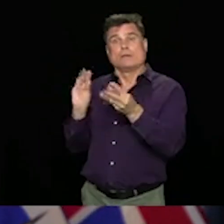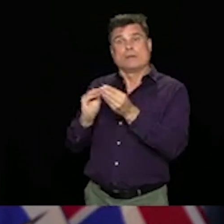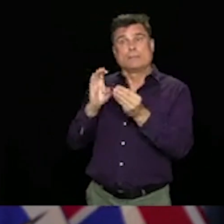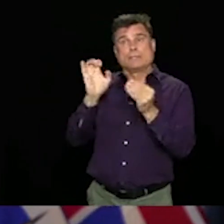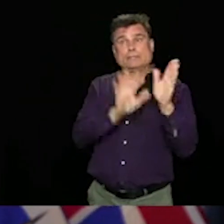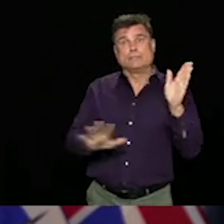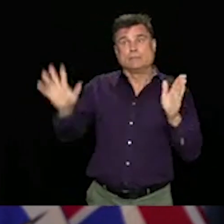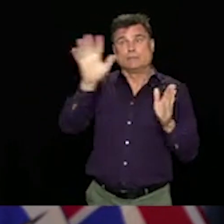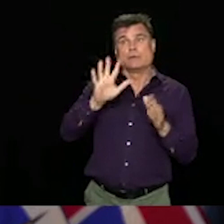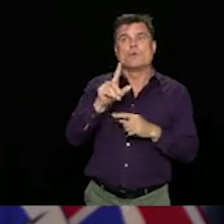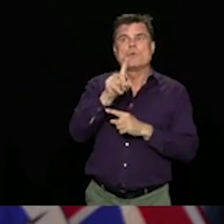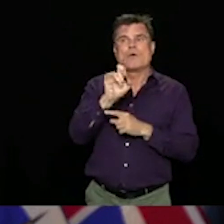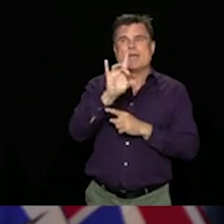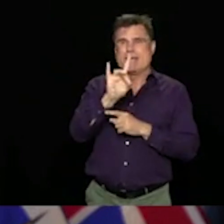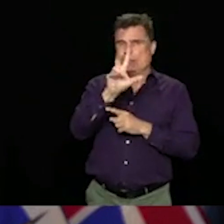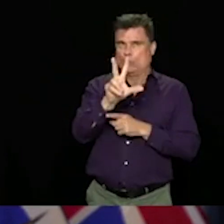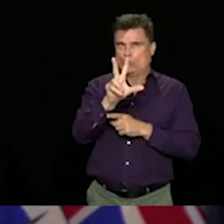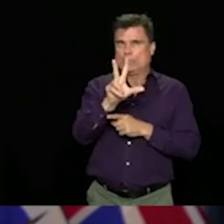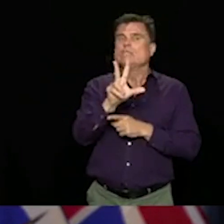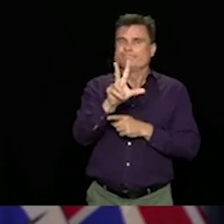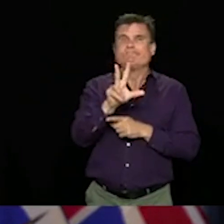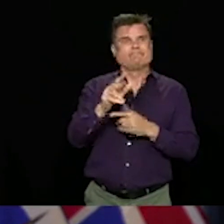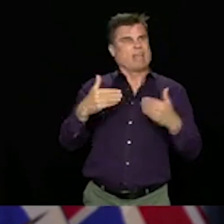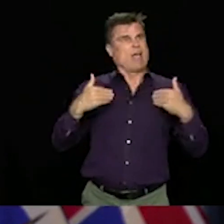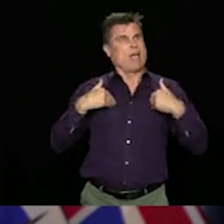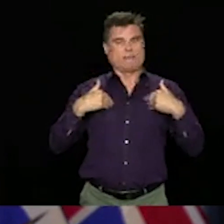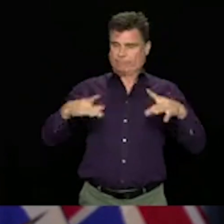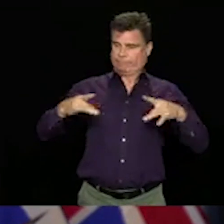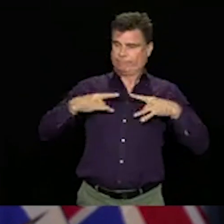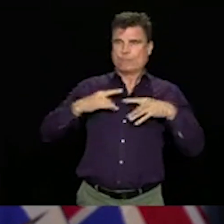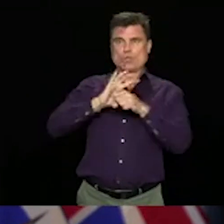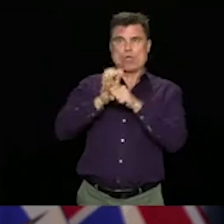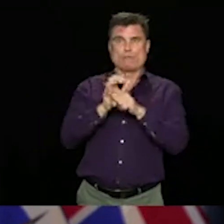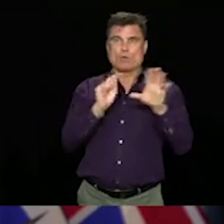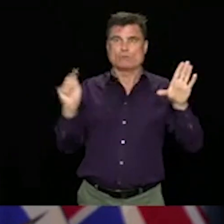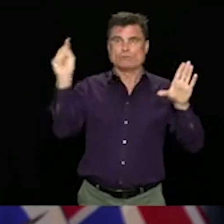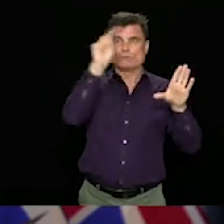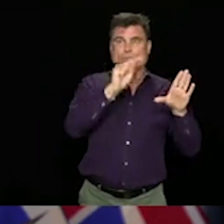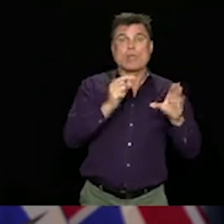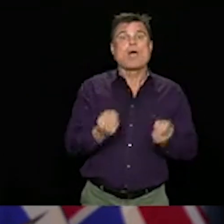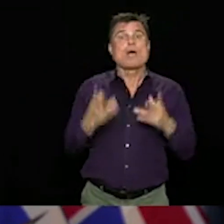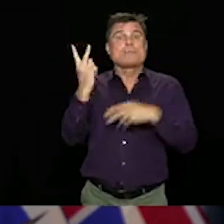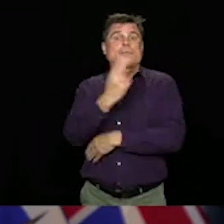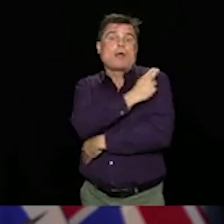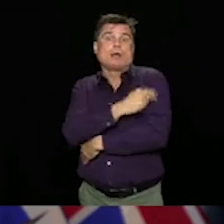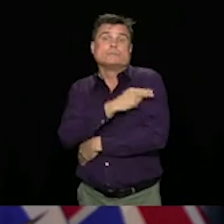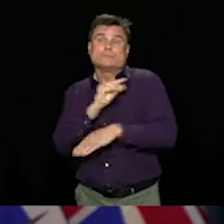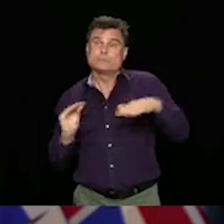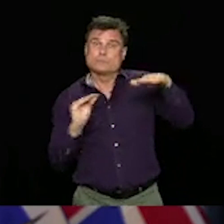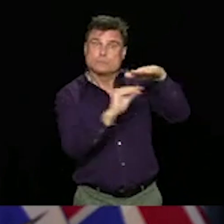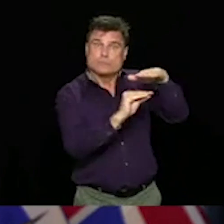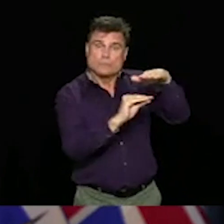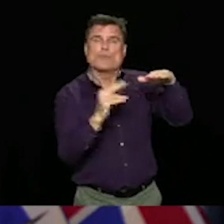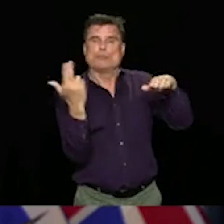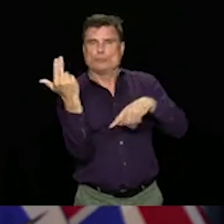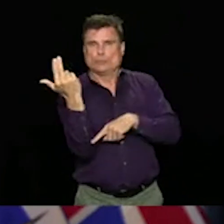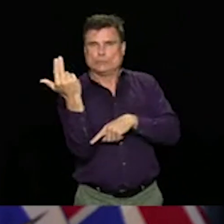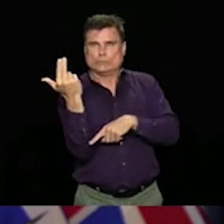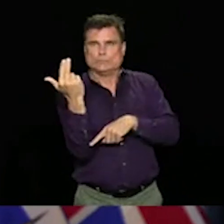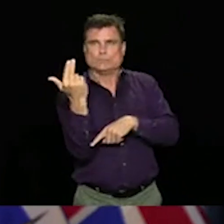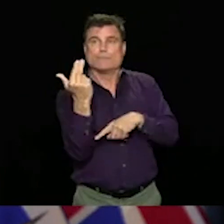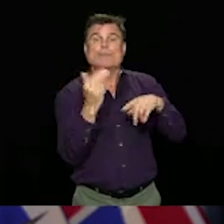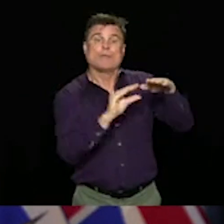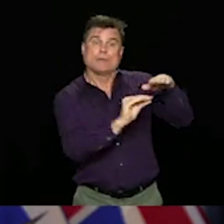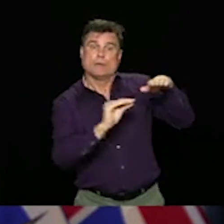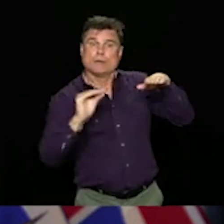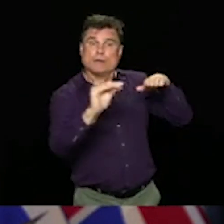in British Columbia, of whom 13 are hospitalized and 5 people are in critical care or ICU. We have no new deaths